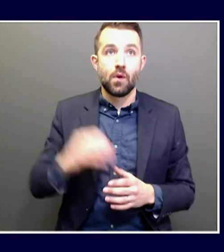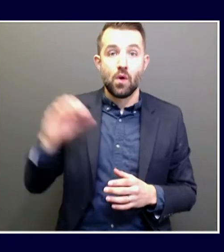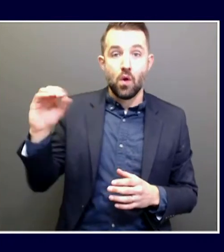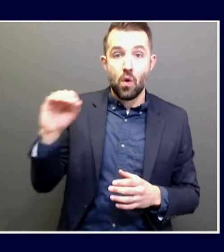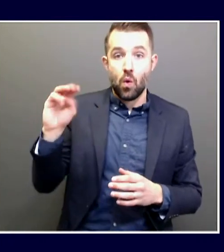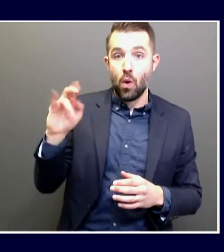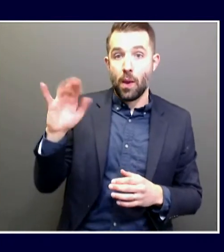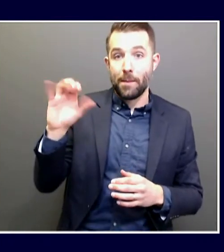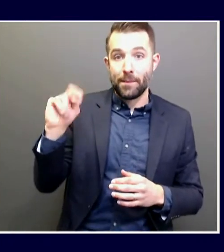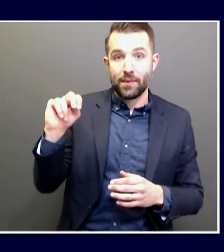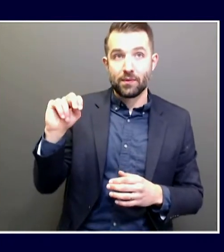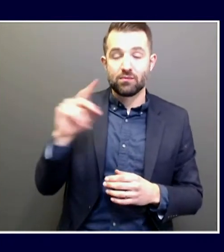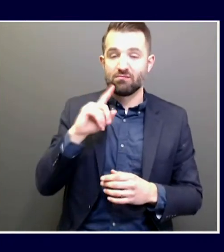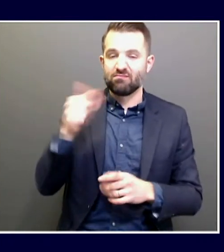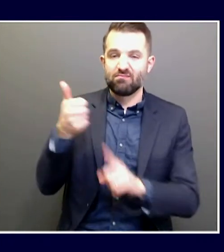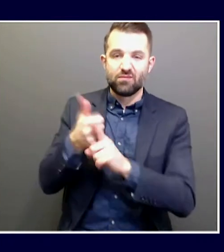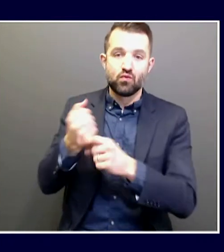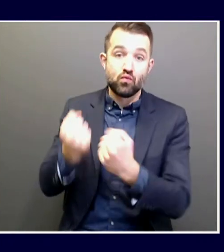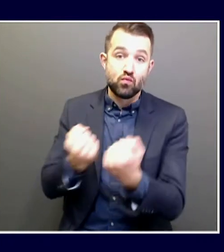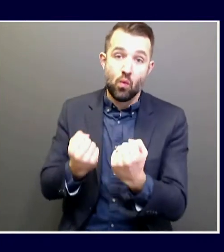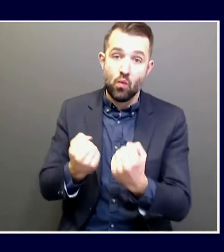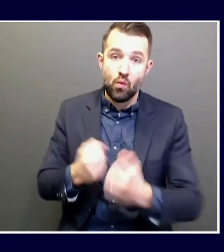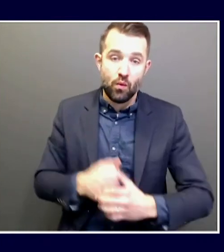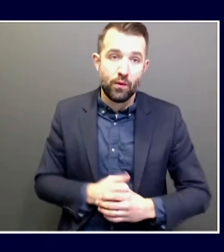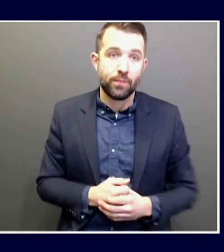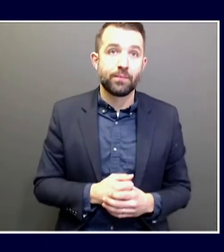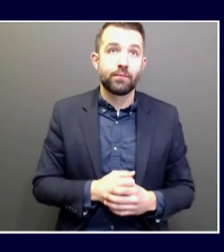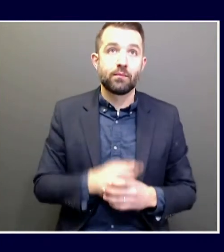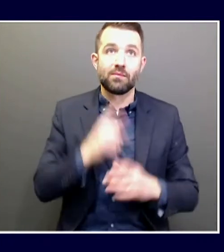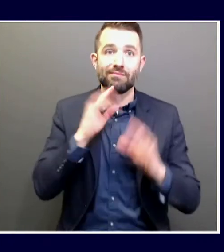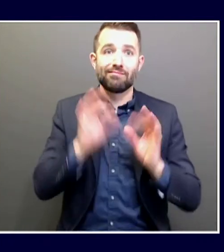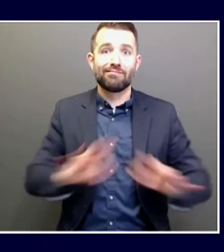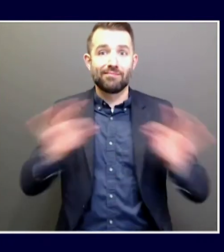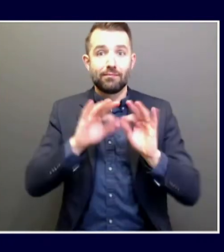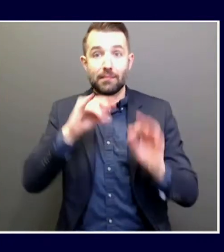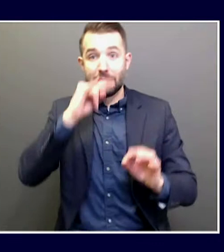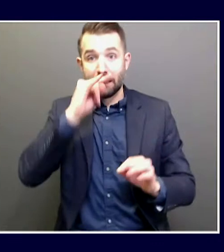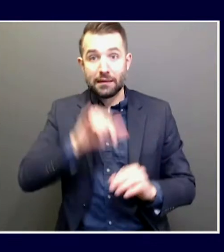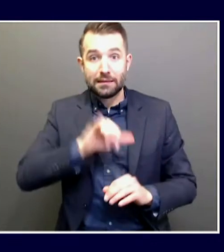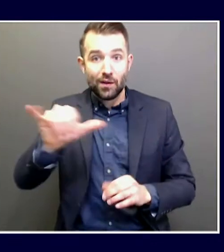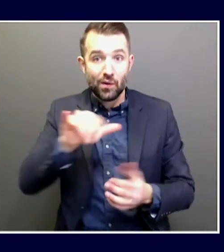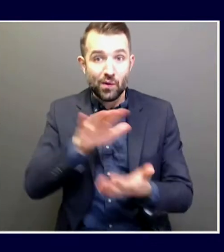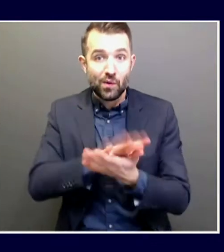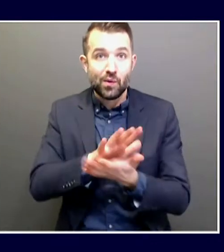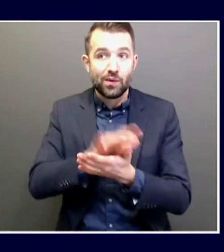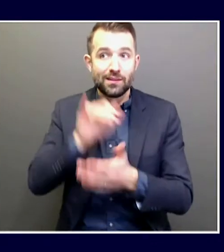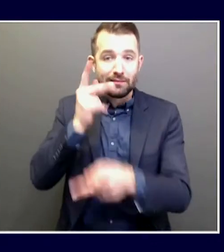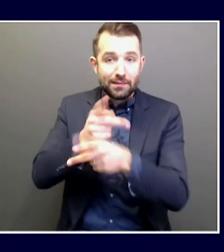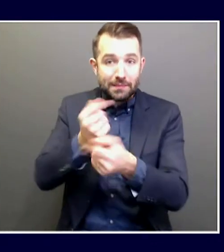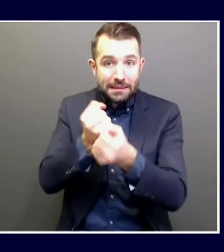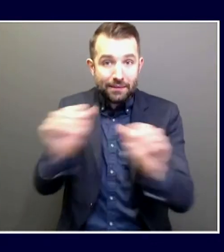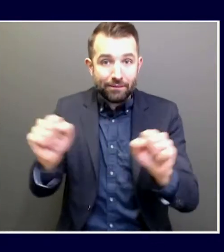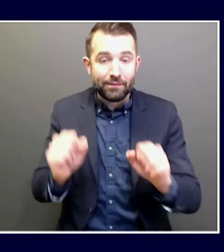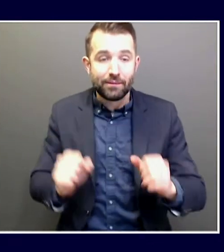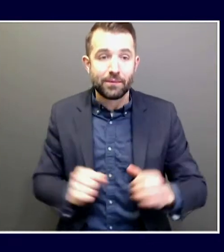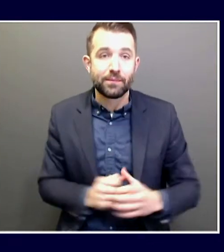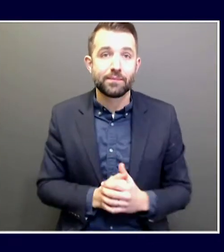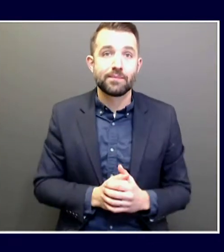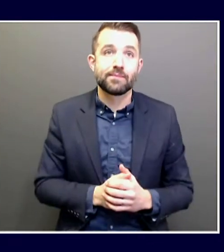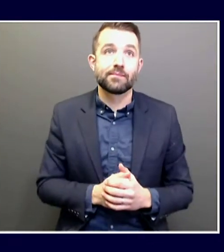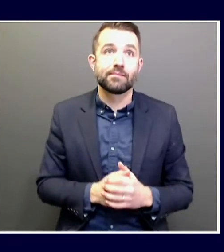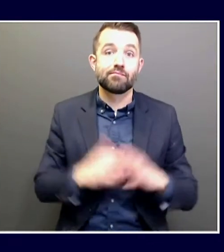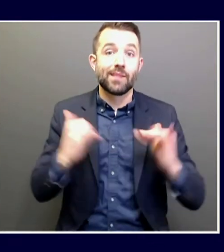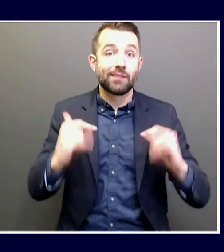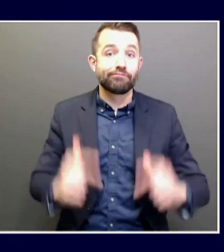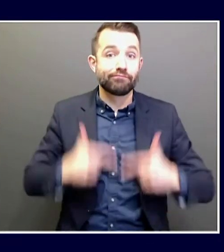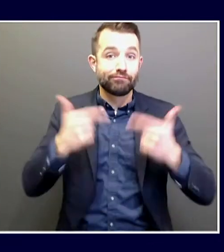keep kids in school as well as safe. So with that, I'm going to turn things over to our colleagues in the media. And